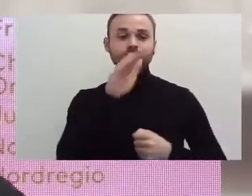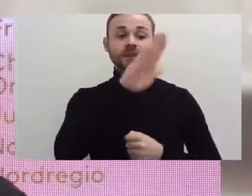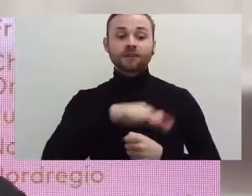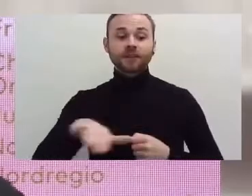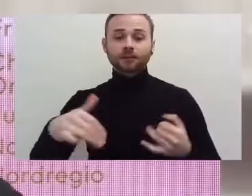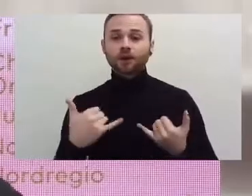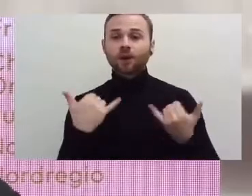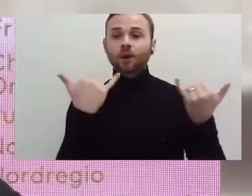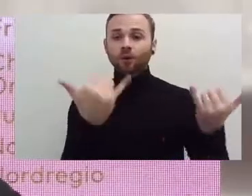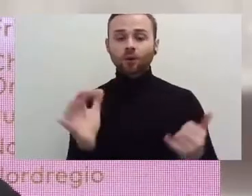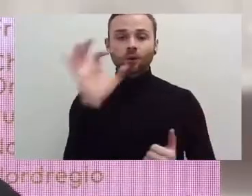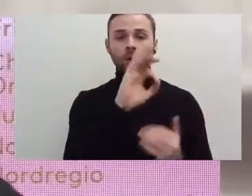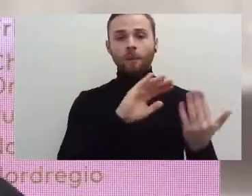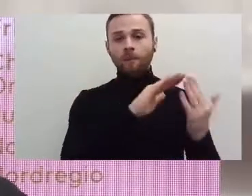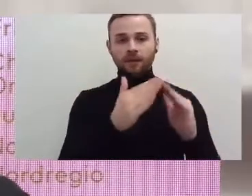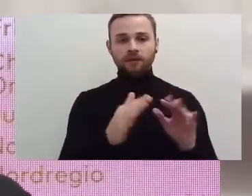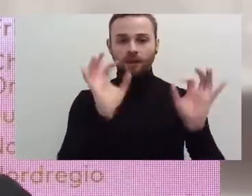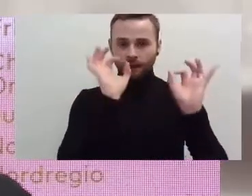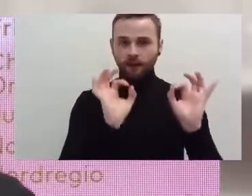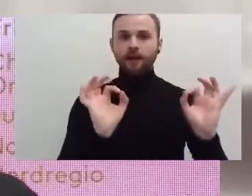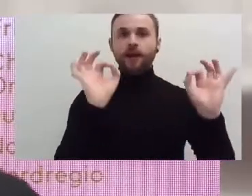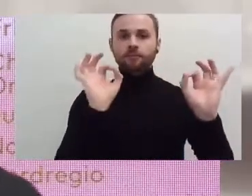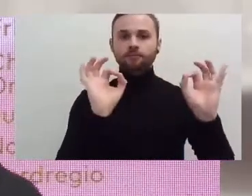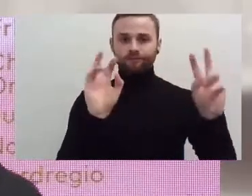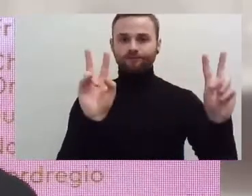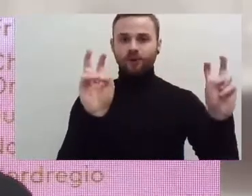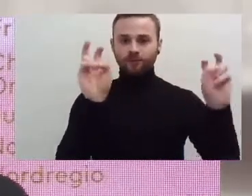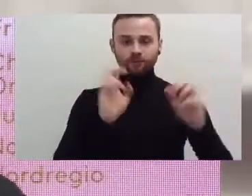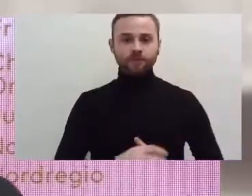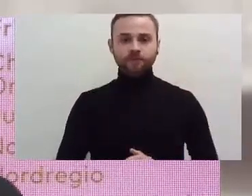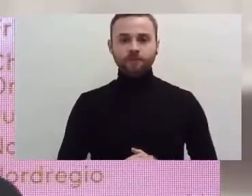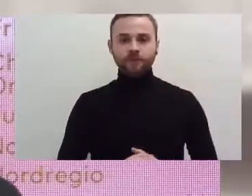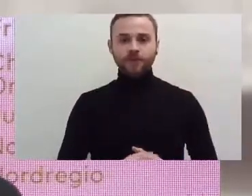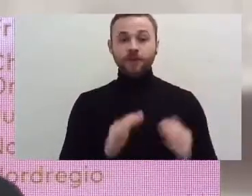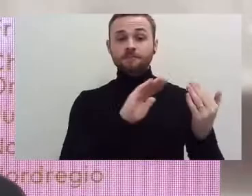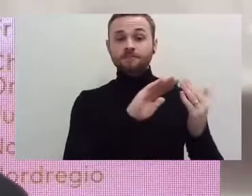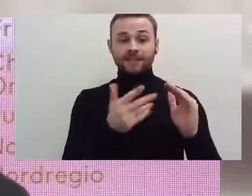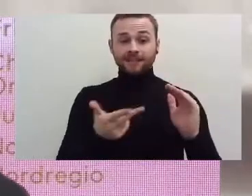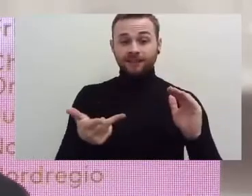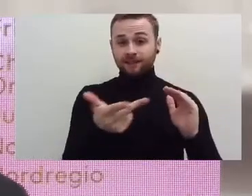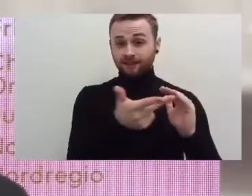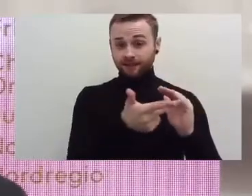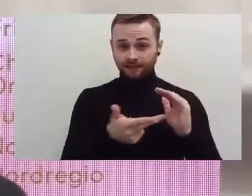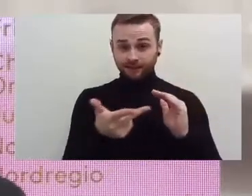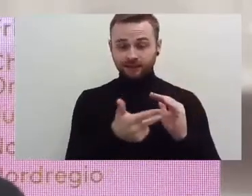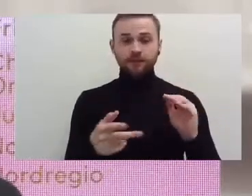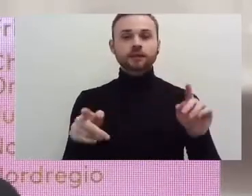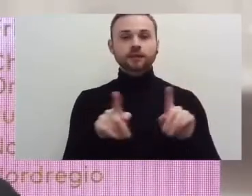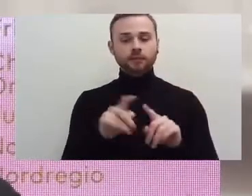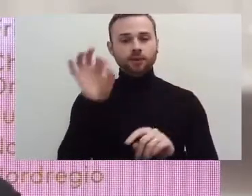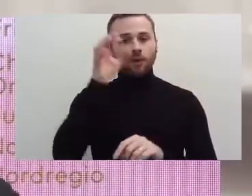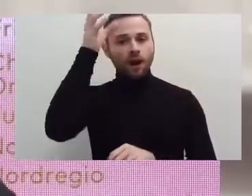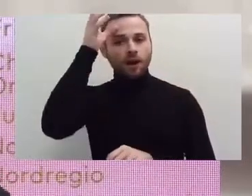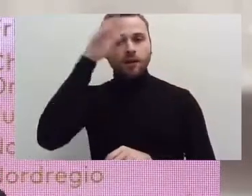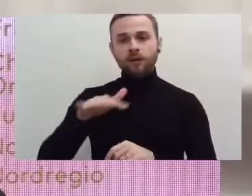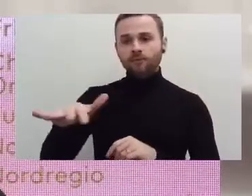are realized. These municipalities will work with academia, private sector, civil society organizations, young